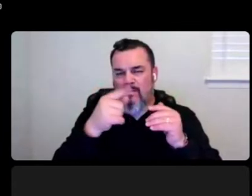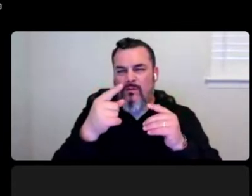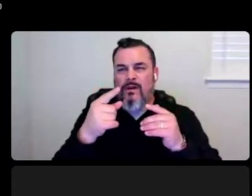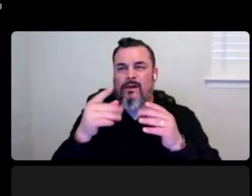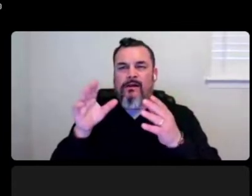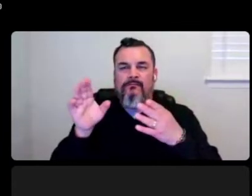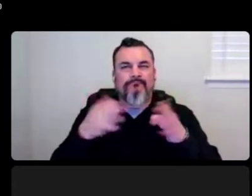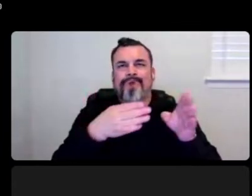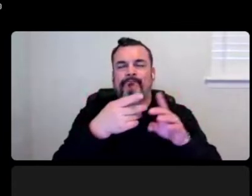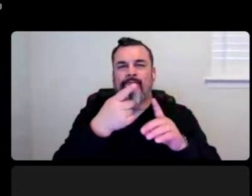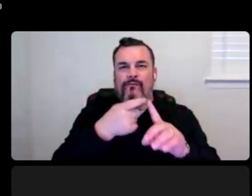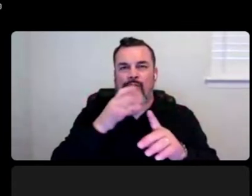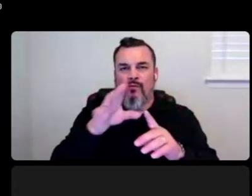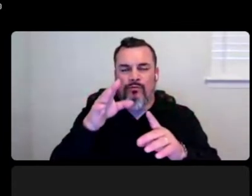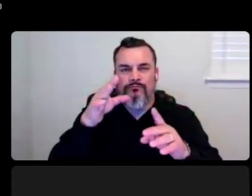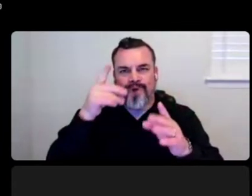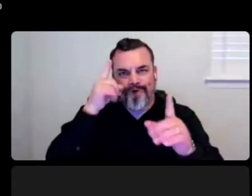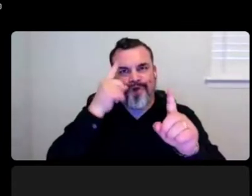from your purpose.